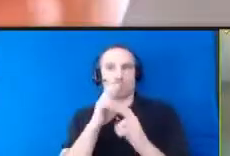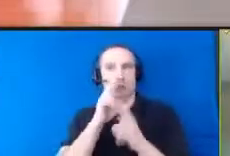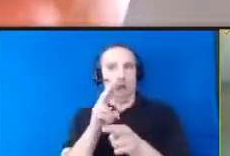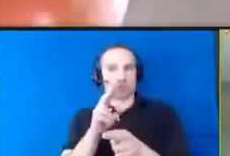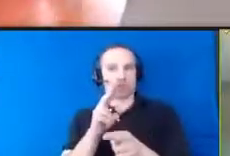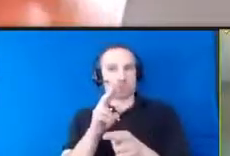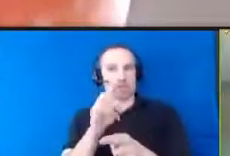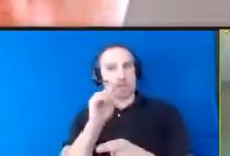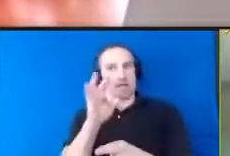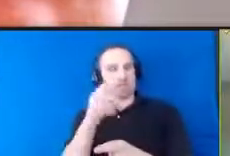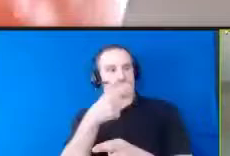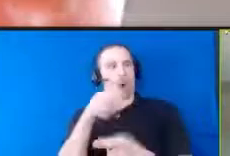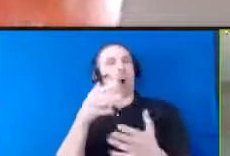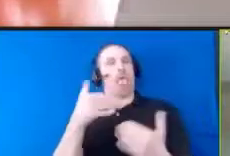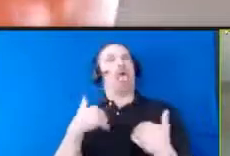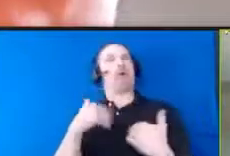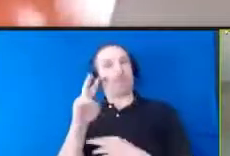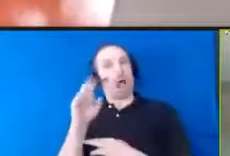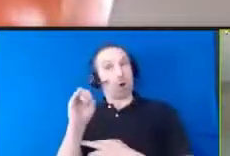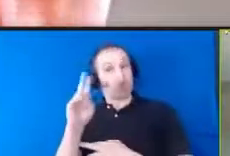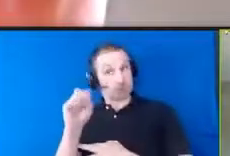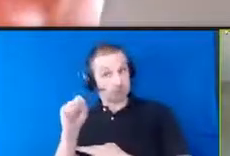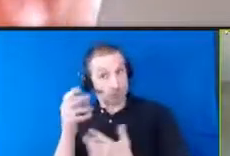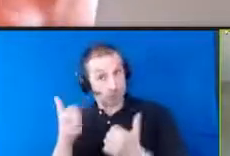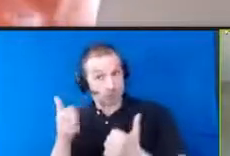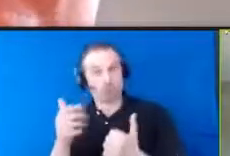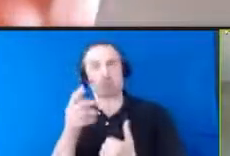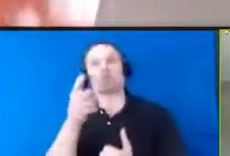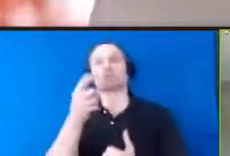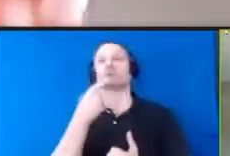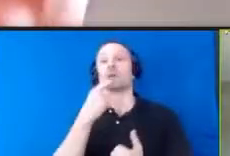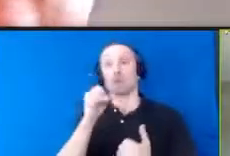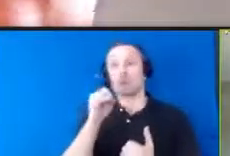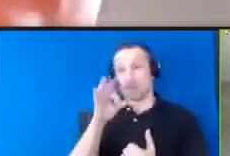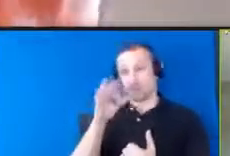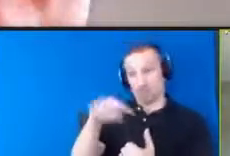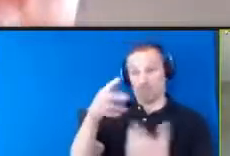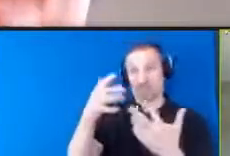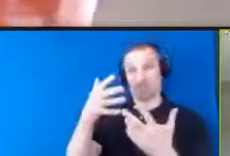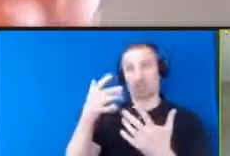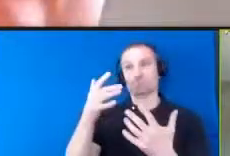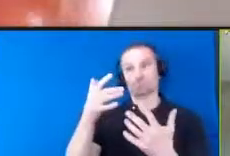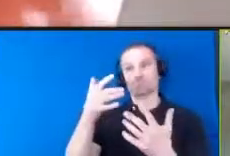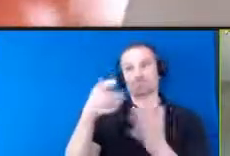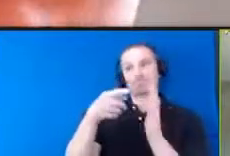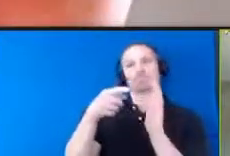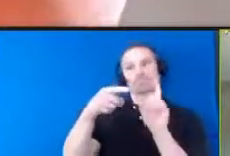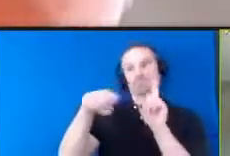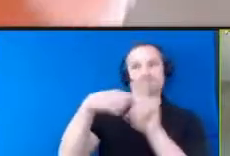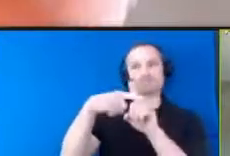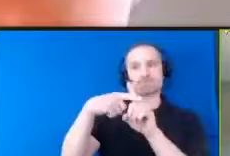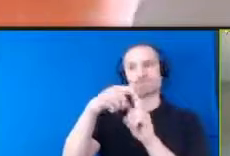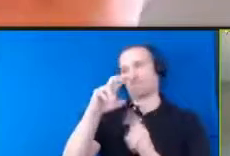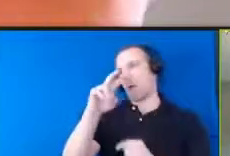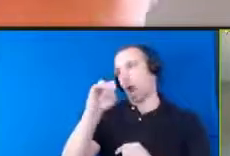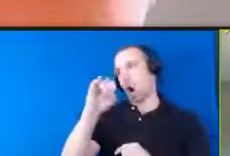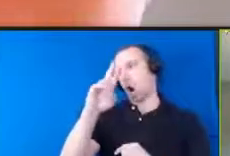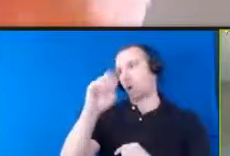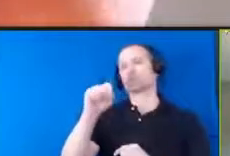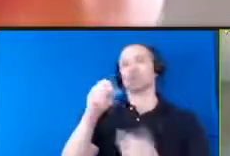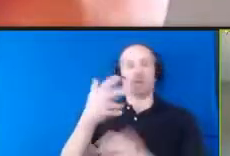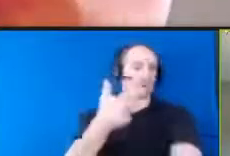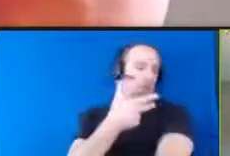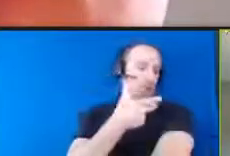So anytime you have the virus and you get the vaccine, you're essentially, the natural infection's almost counting